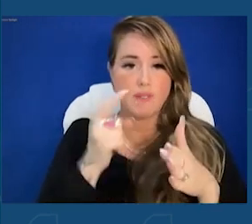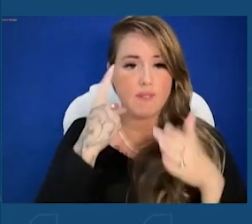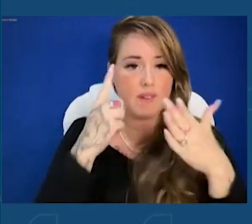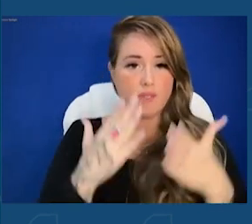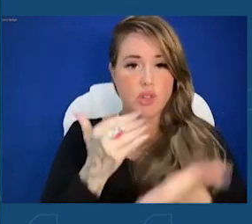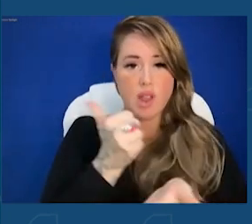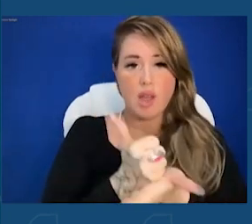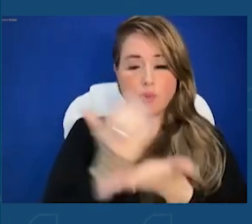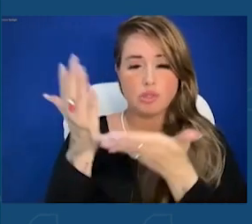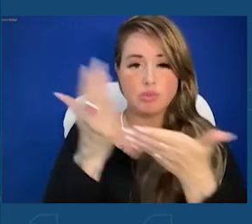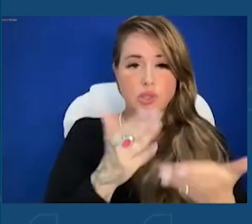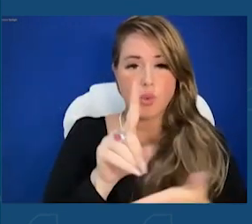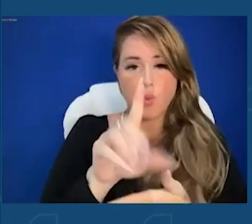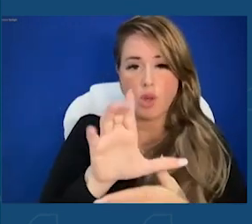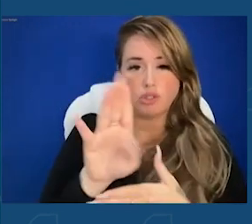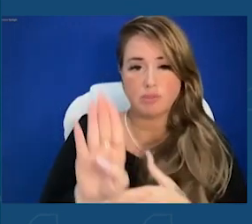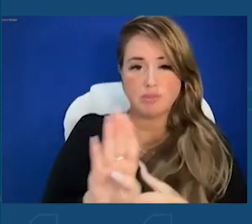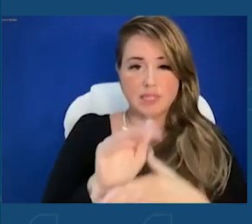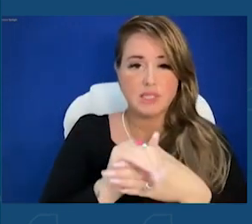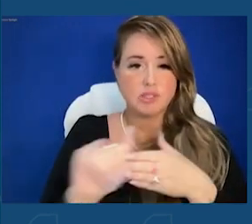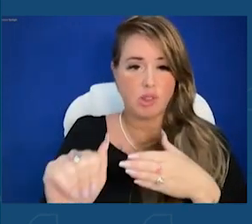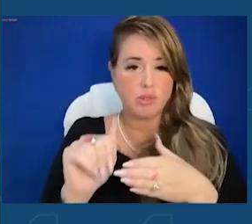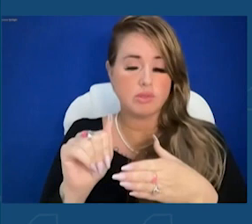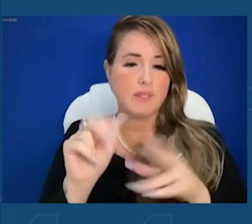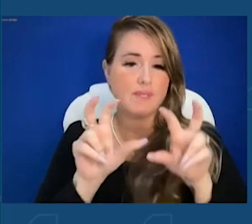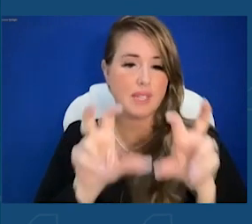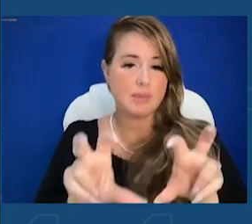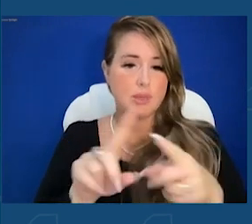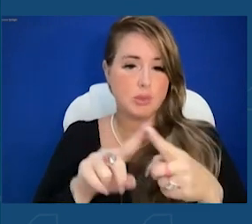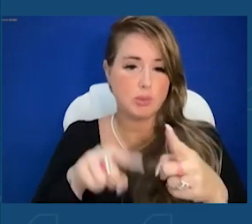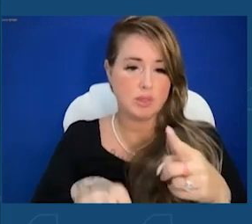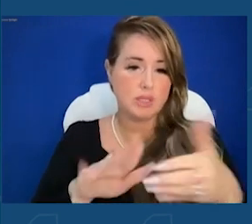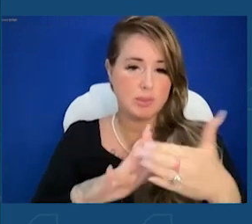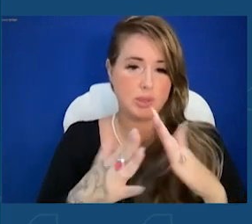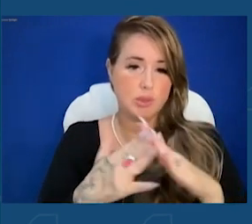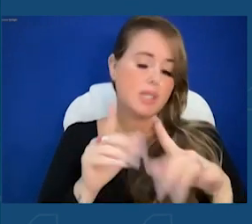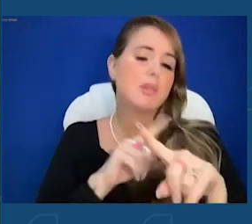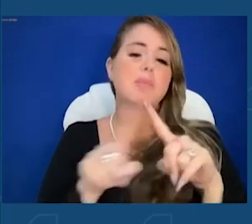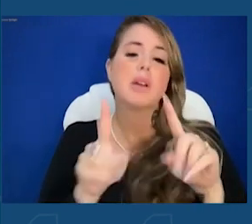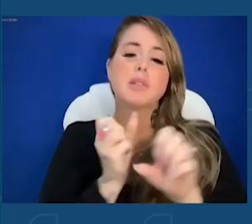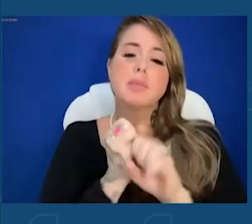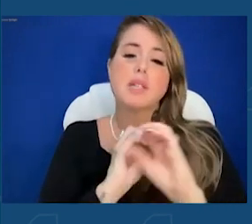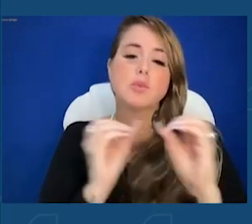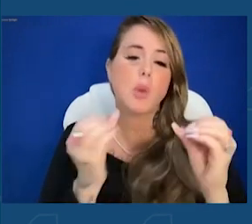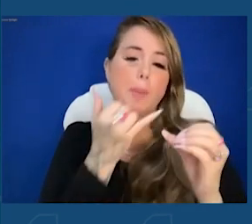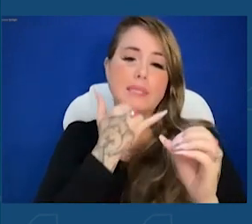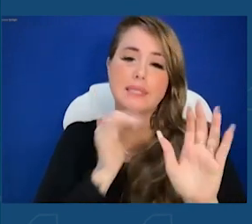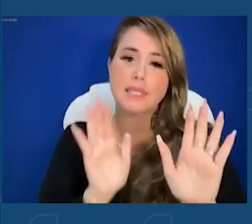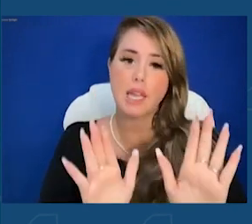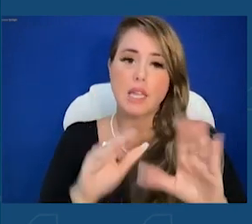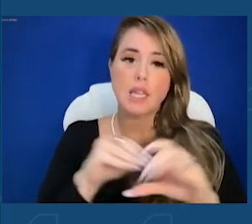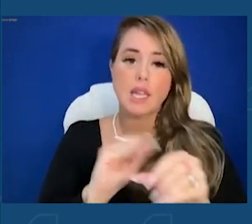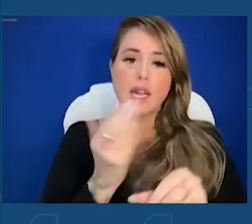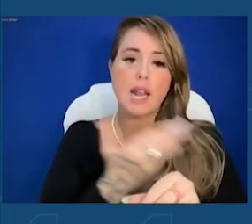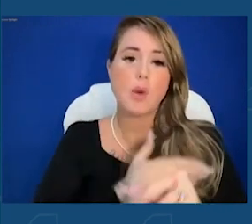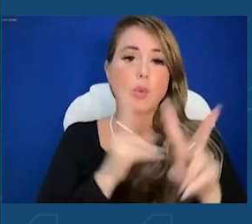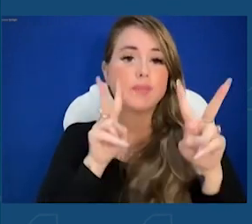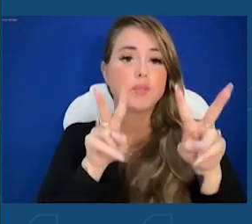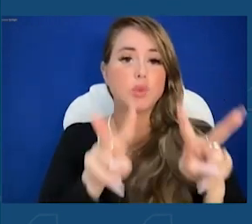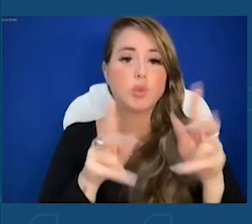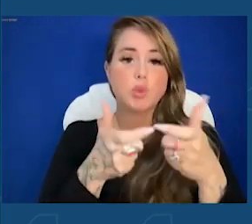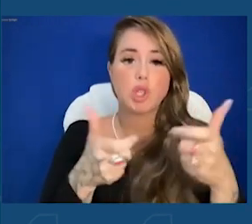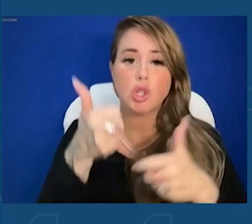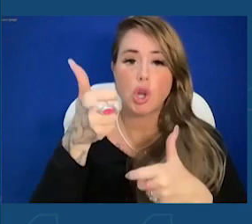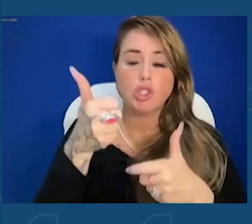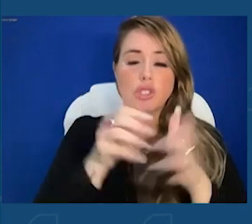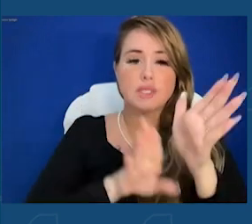of investment to our community. But make no mistake, in our view, the largest